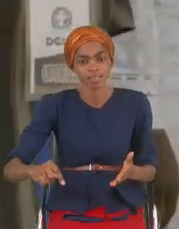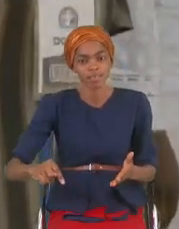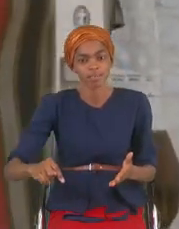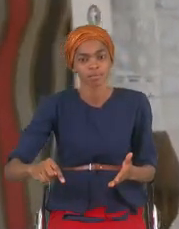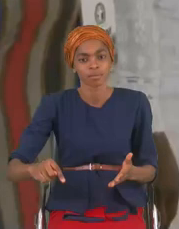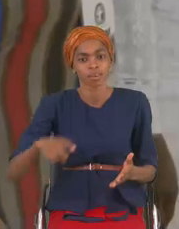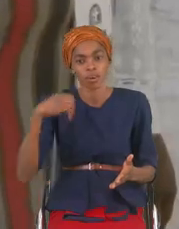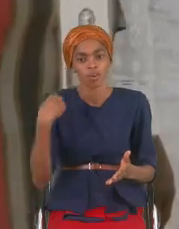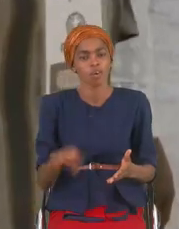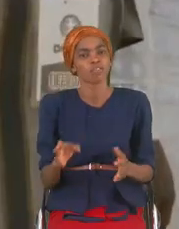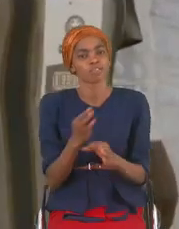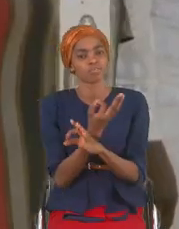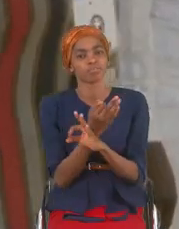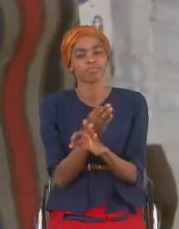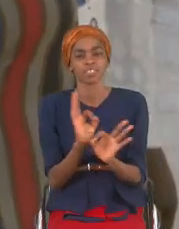of freedom,